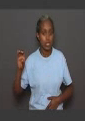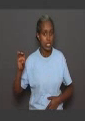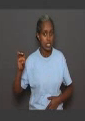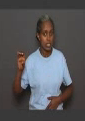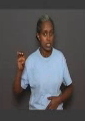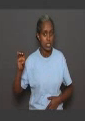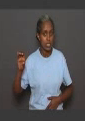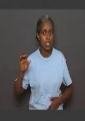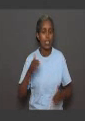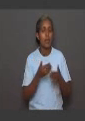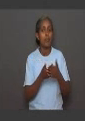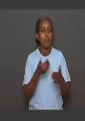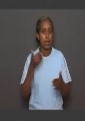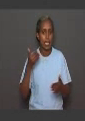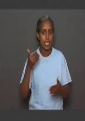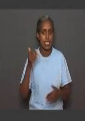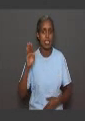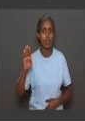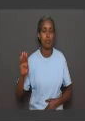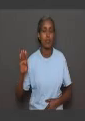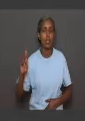B2c minus